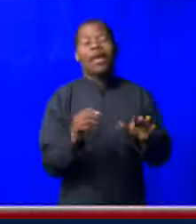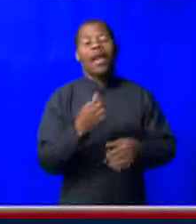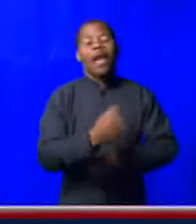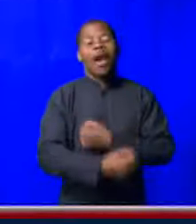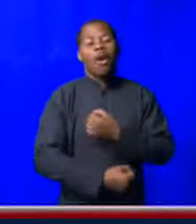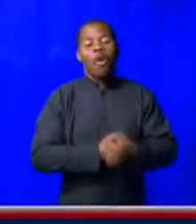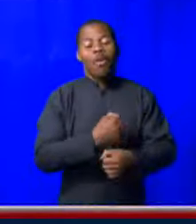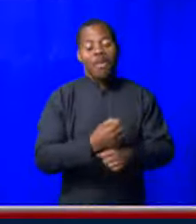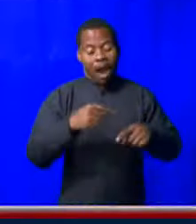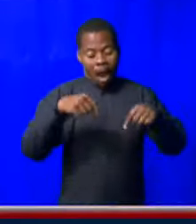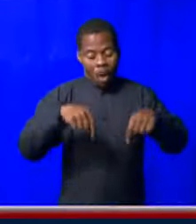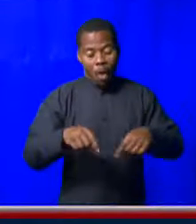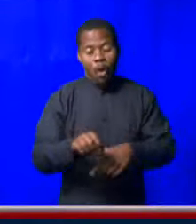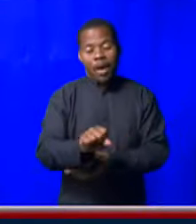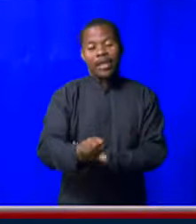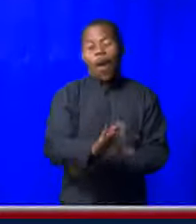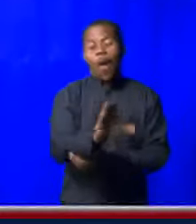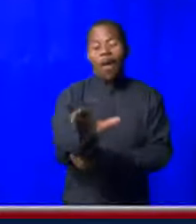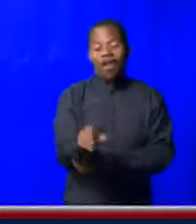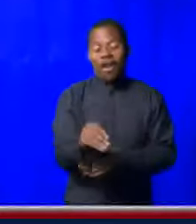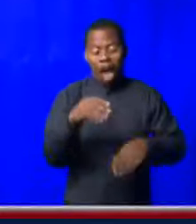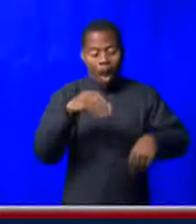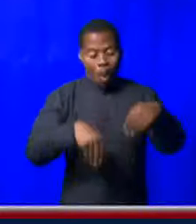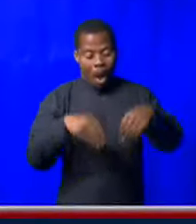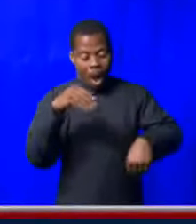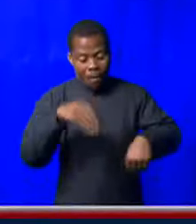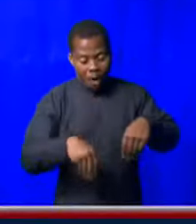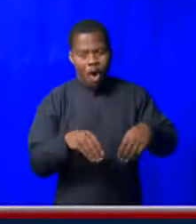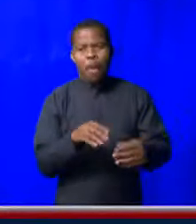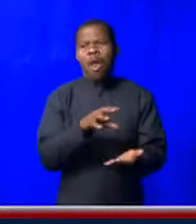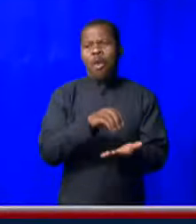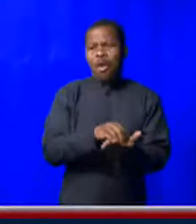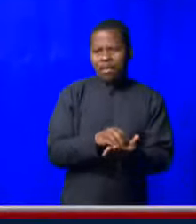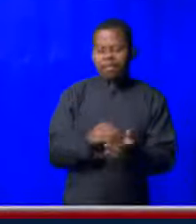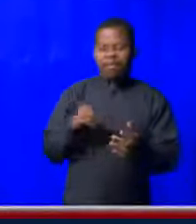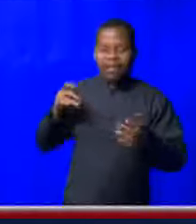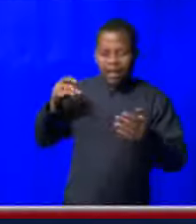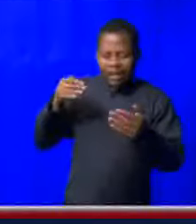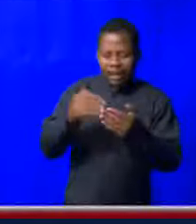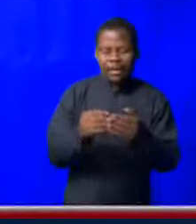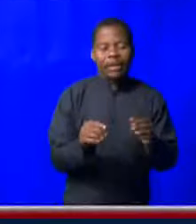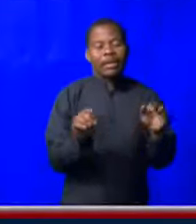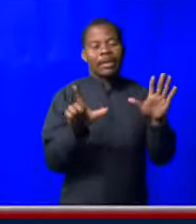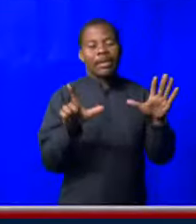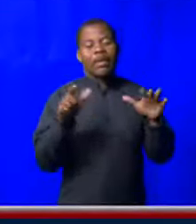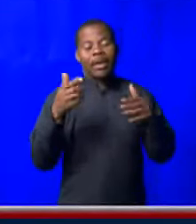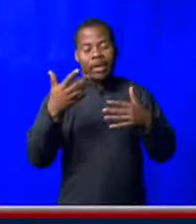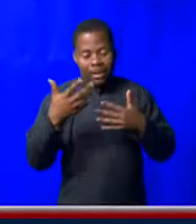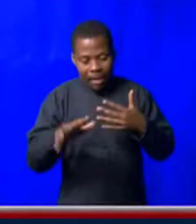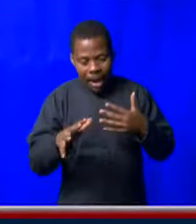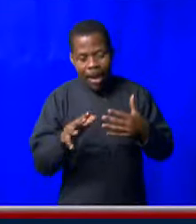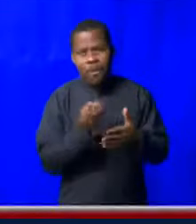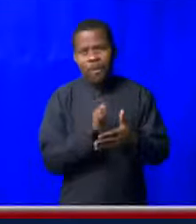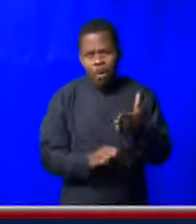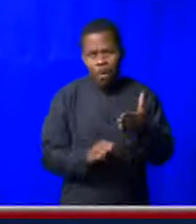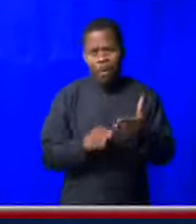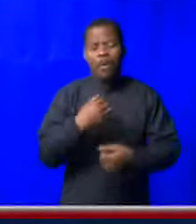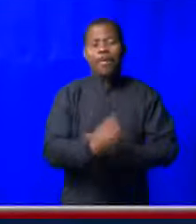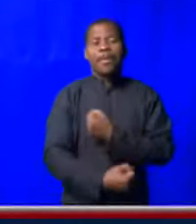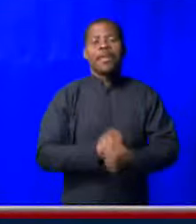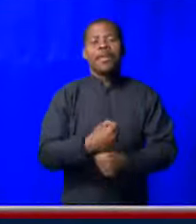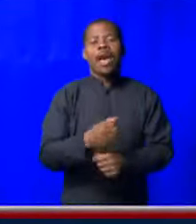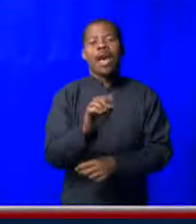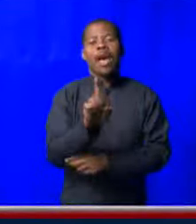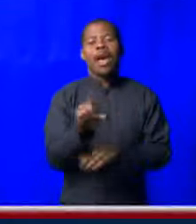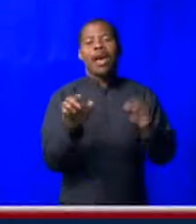benelukhetho lwelivelonke jikelele. Lukhetho lolu belulwesikhombisa kusukela ngeminyaka 1994 ekubeni